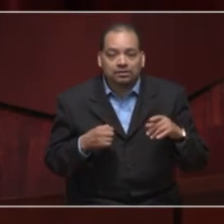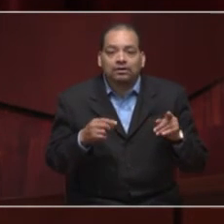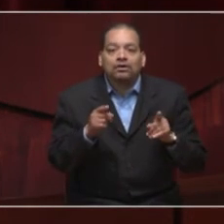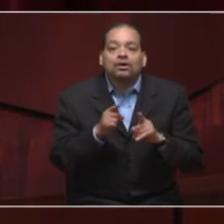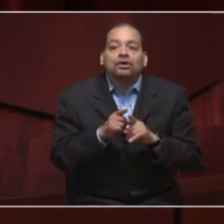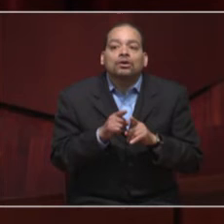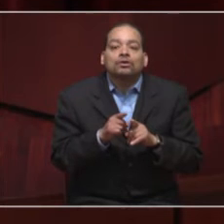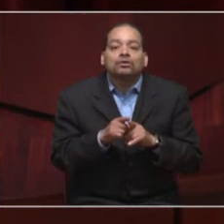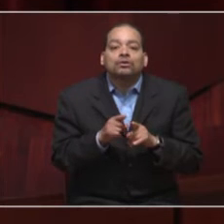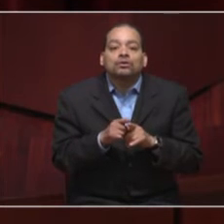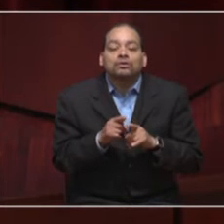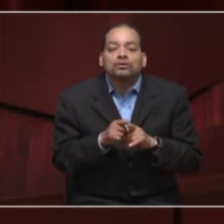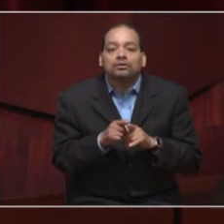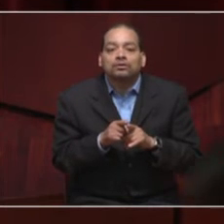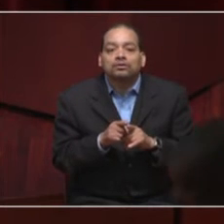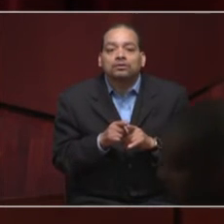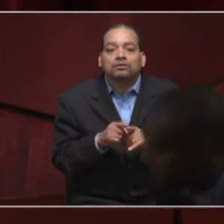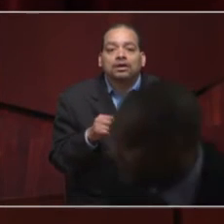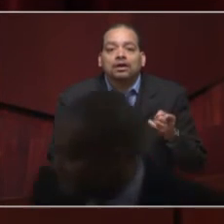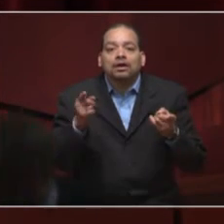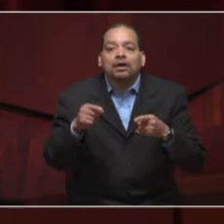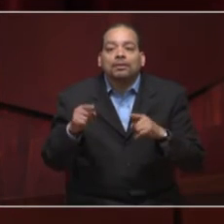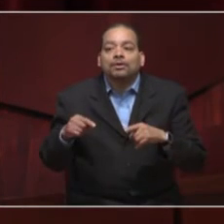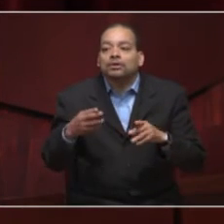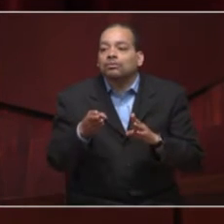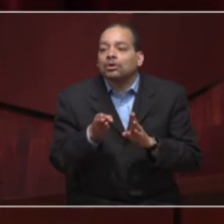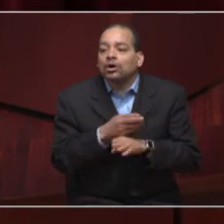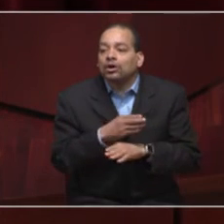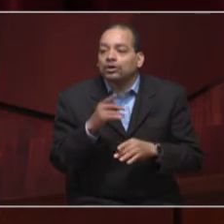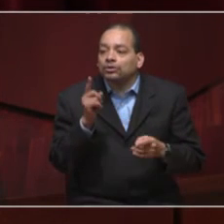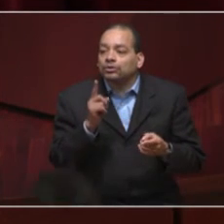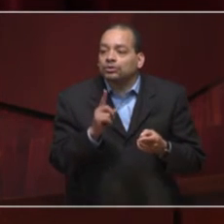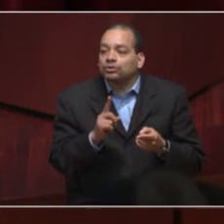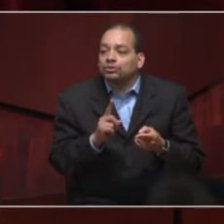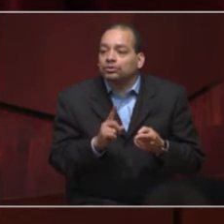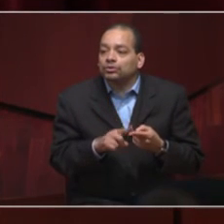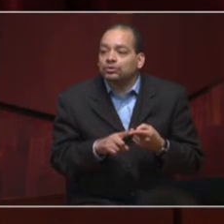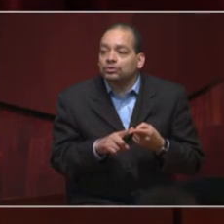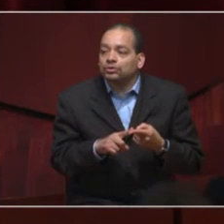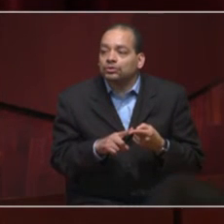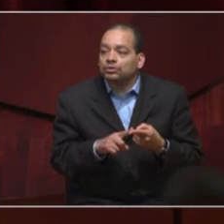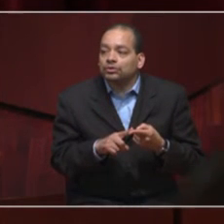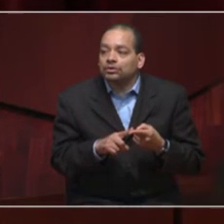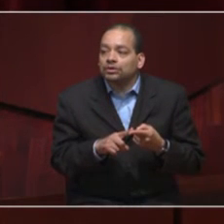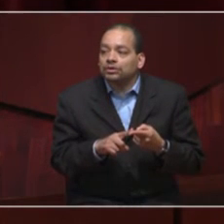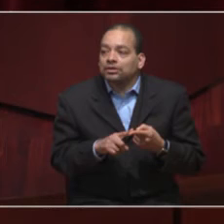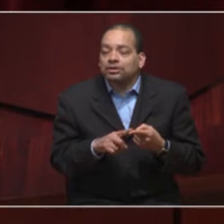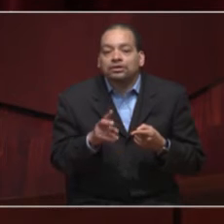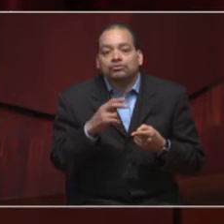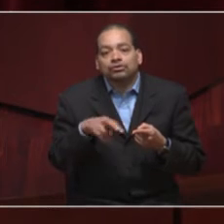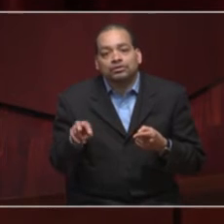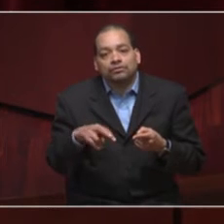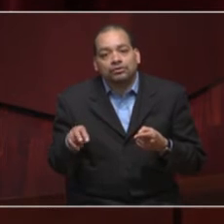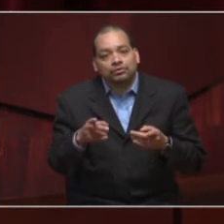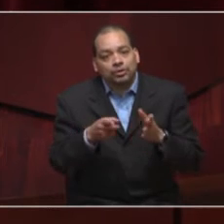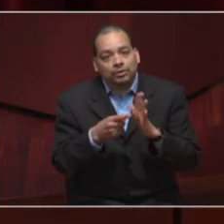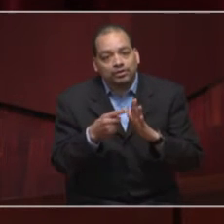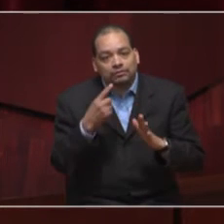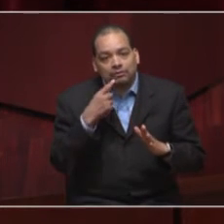also happening prior to the transfer request going into ERA in the first